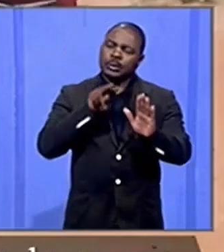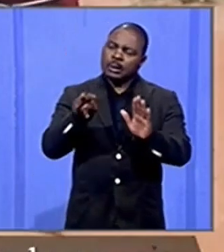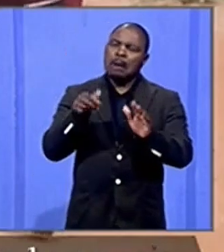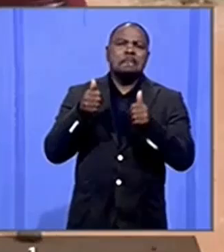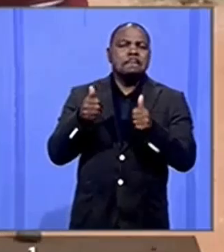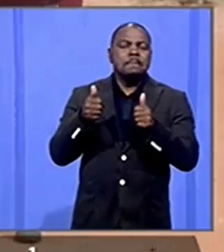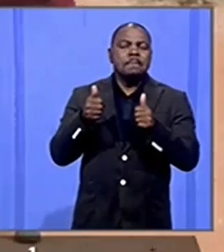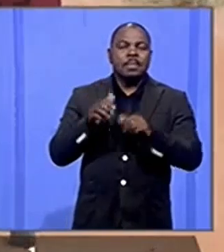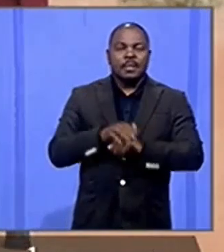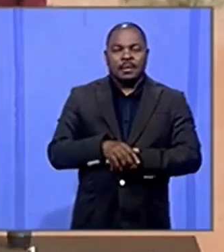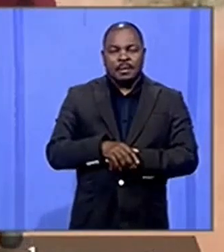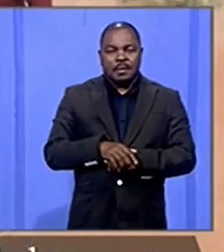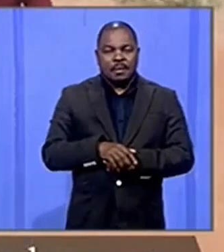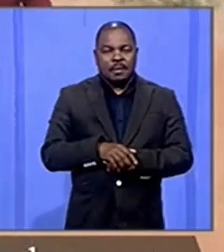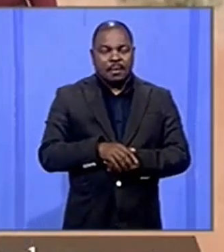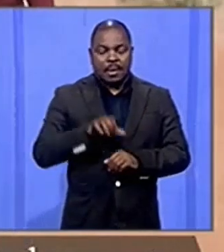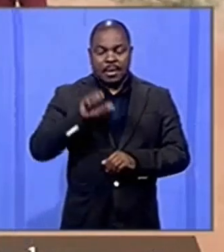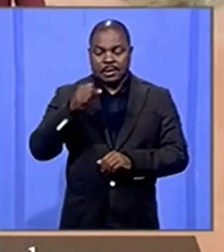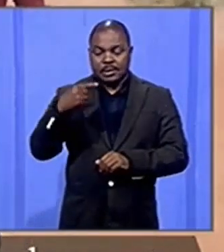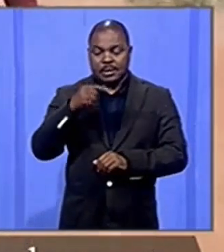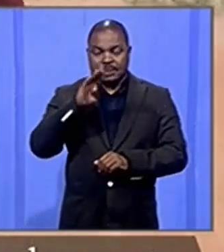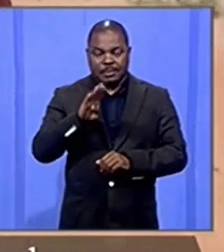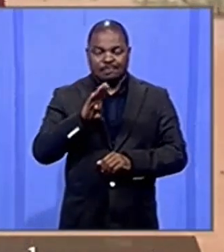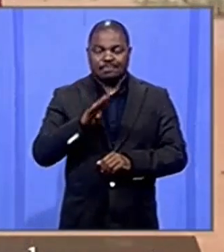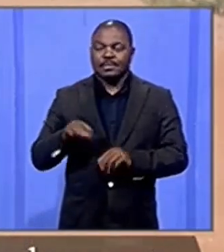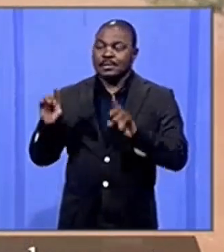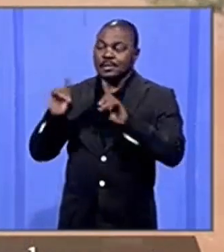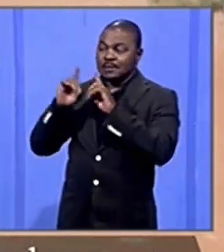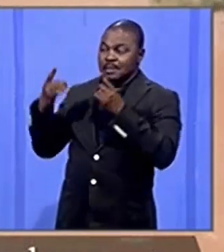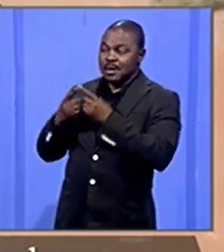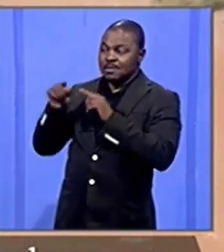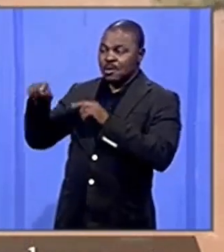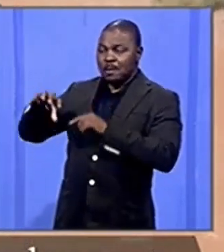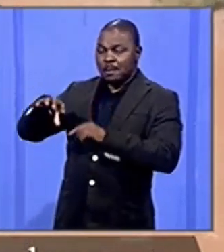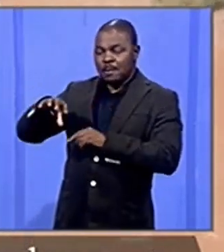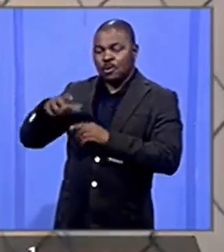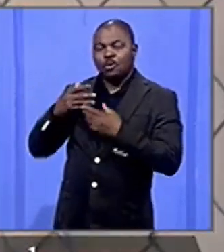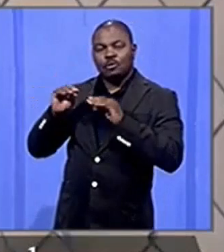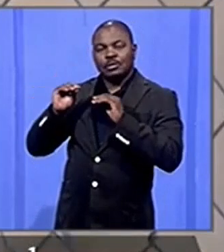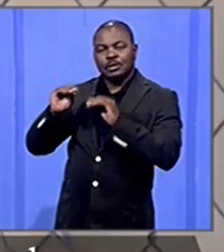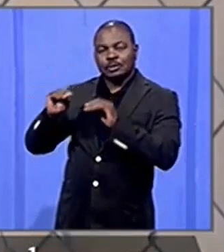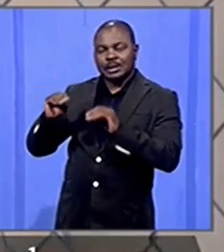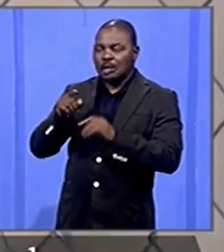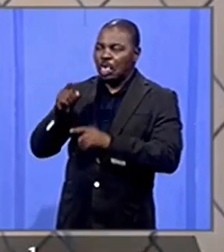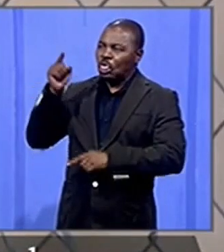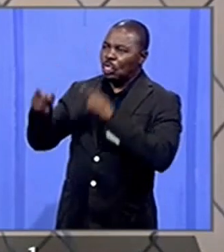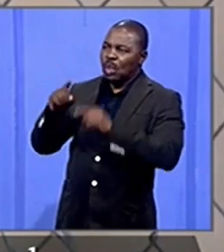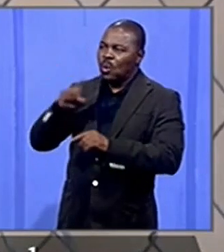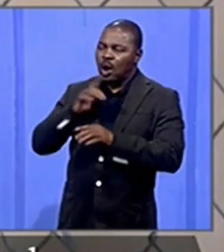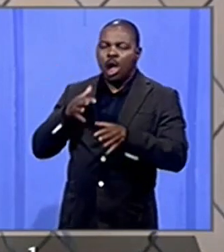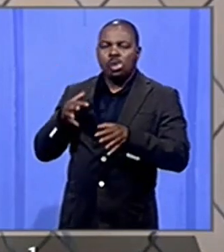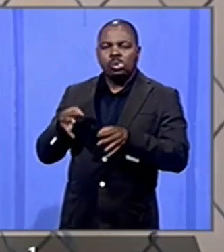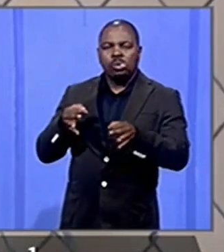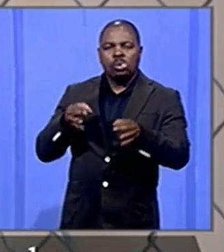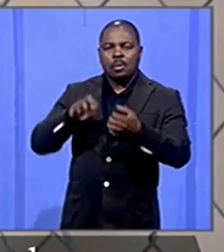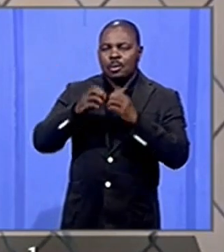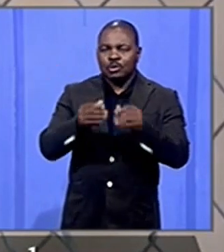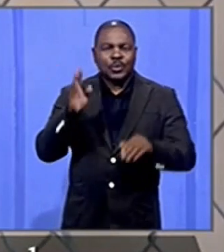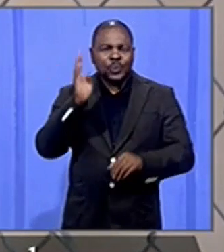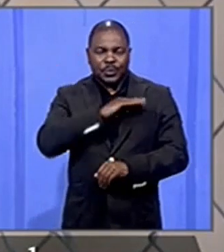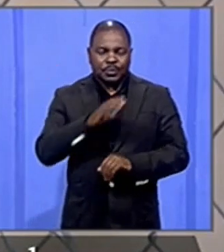Le kgotlataulo la sekolo le nyaditse lefapha la thuto mo porofenseng thata ka go goga dinao go rarabolla morero ono le